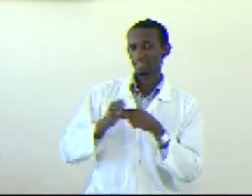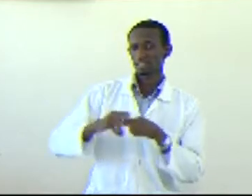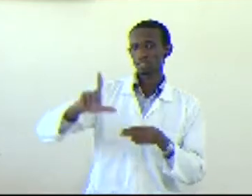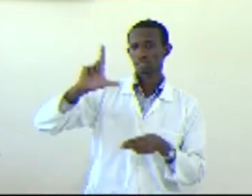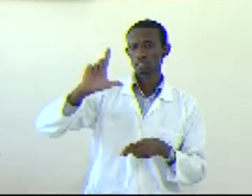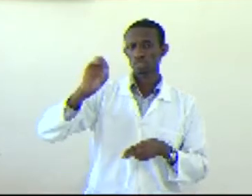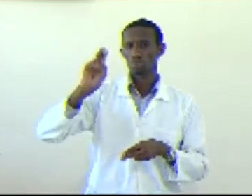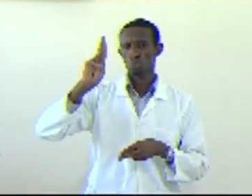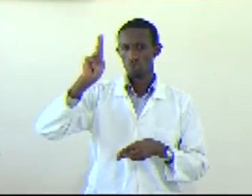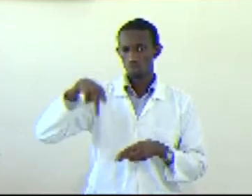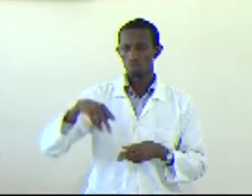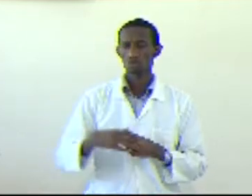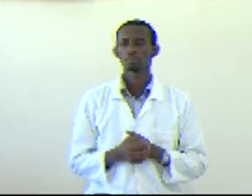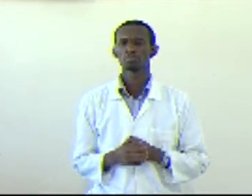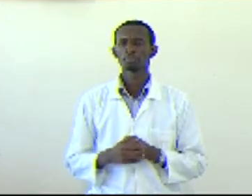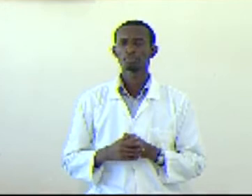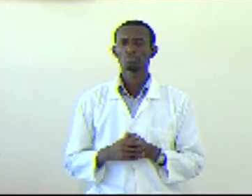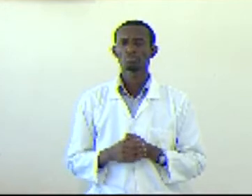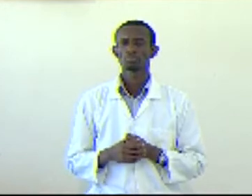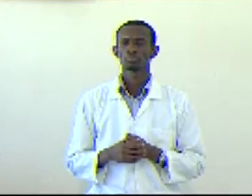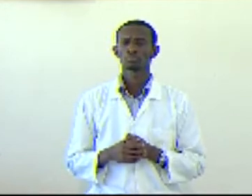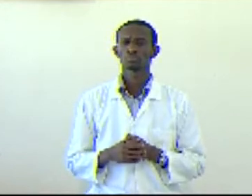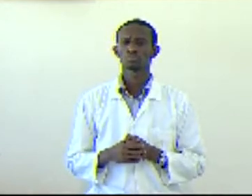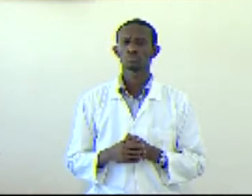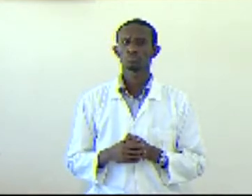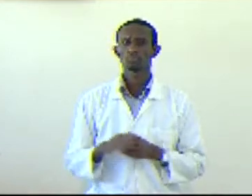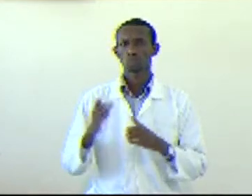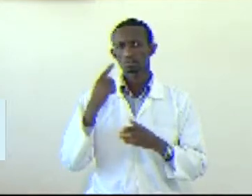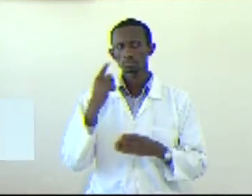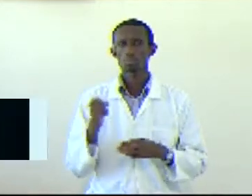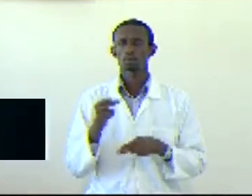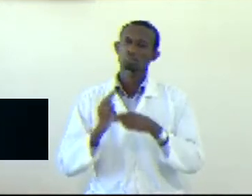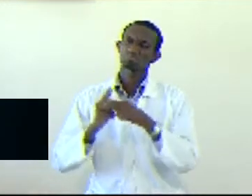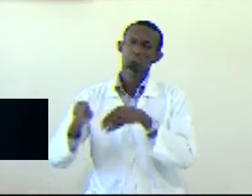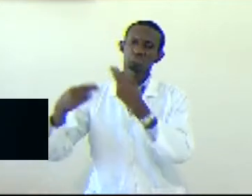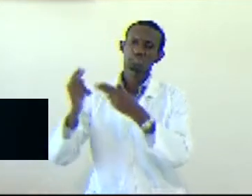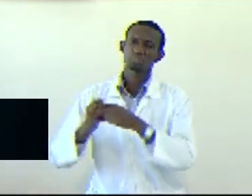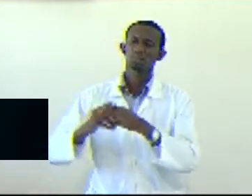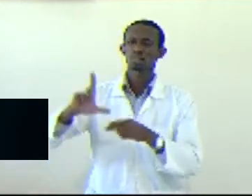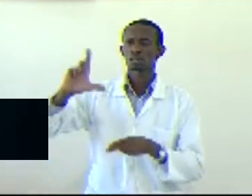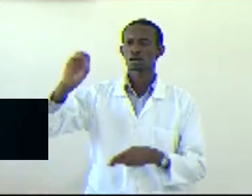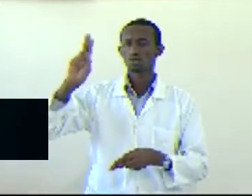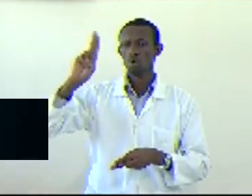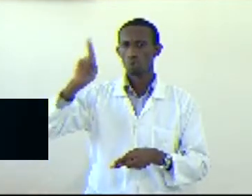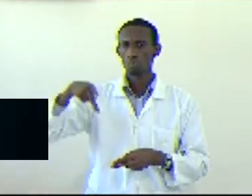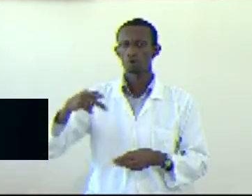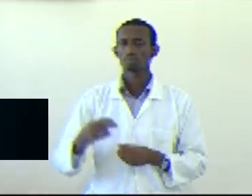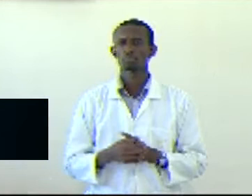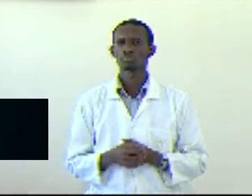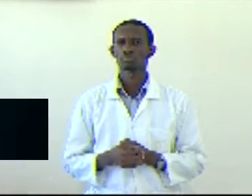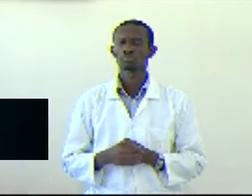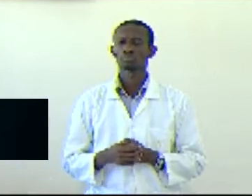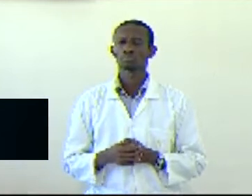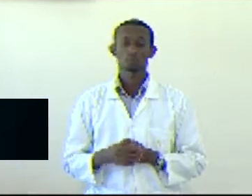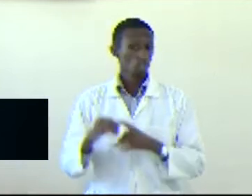loop, this loop. So let's call it as a loop. So this loop, we have, when the switch